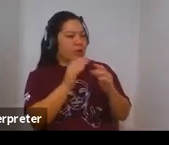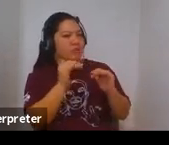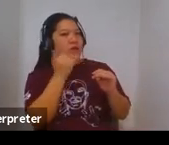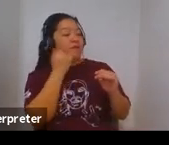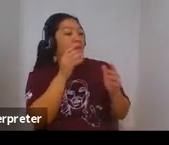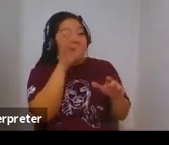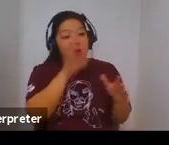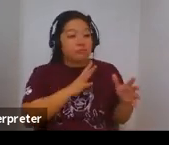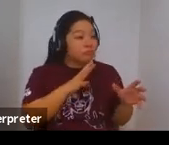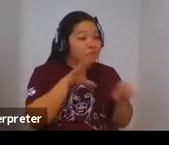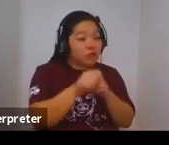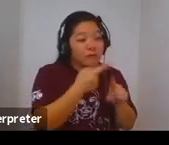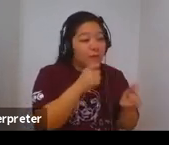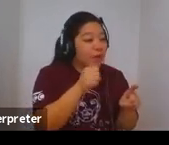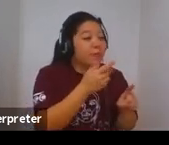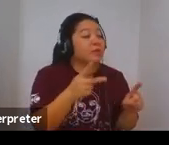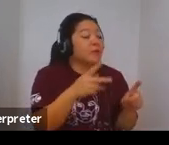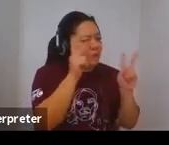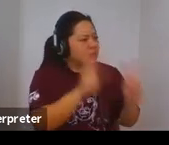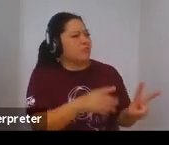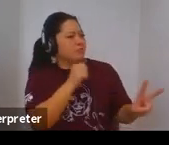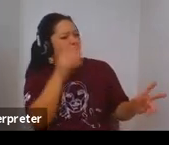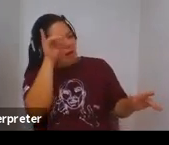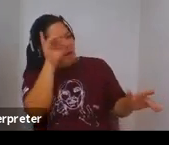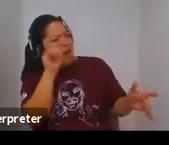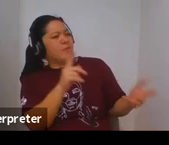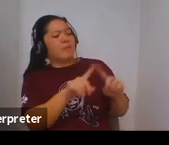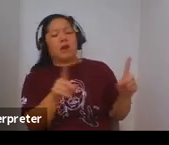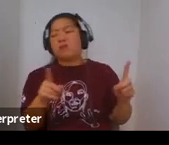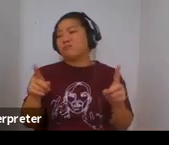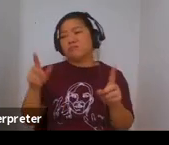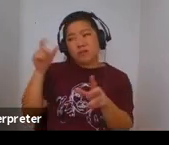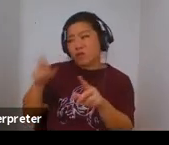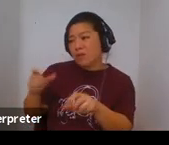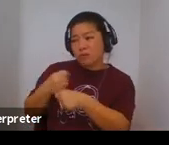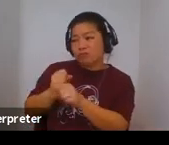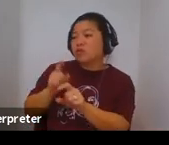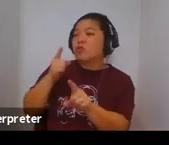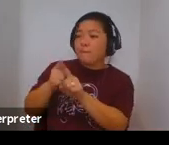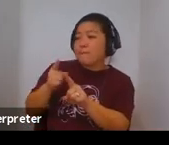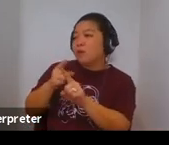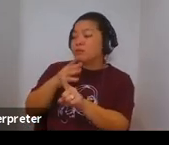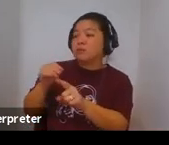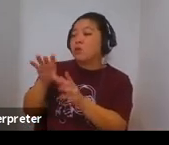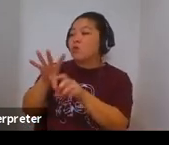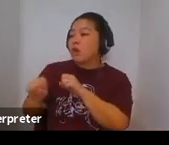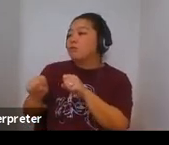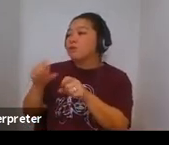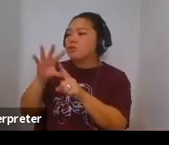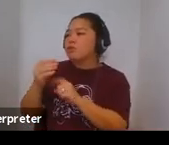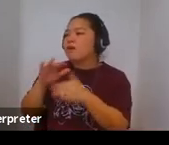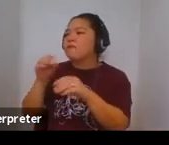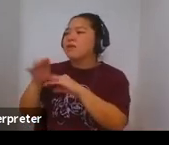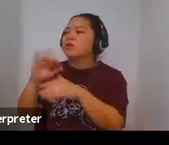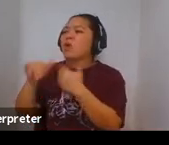man is assaulted by someone, then he's seen as a wimp. This is weird to say, but Devil, you make a great point. Rape culture affects people of all